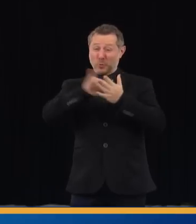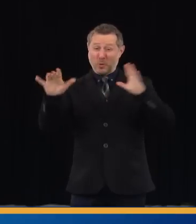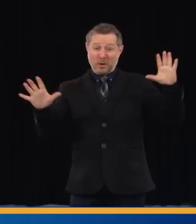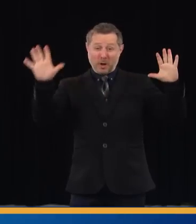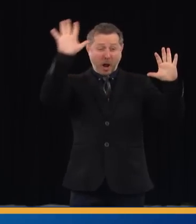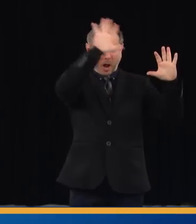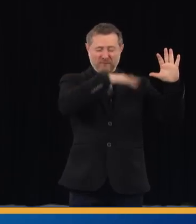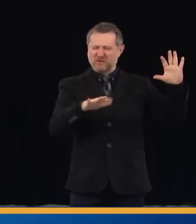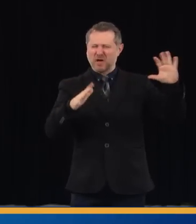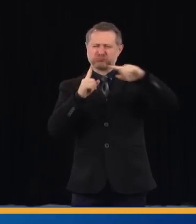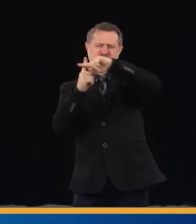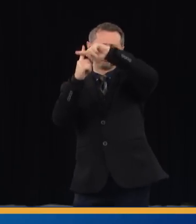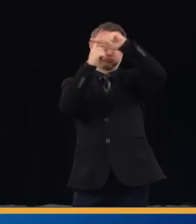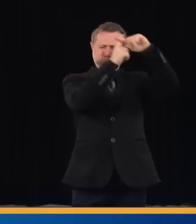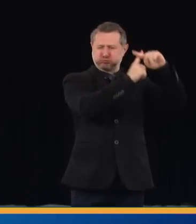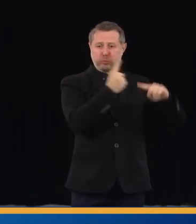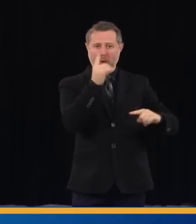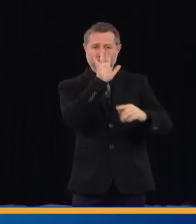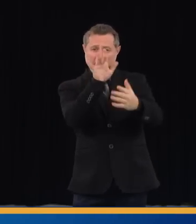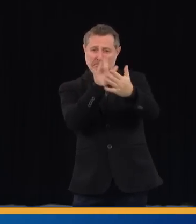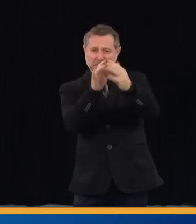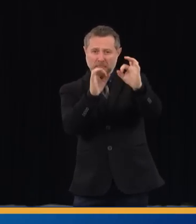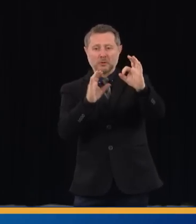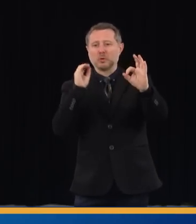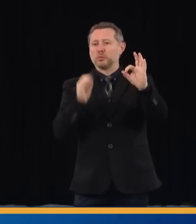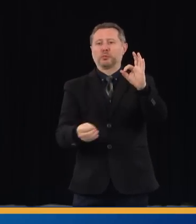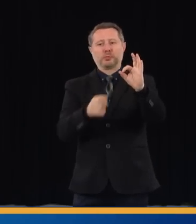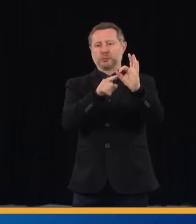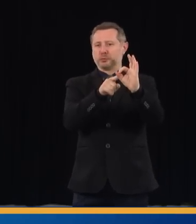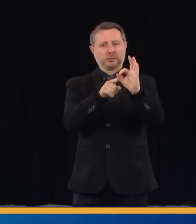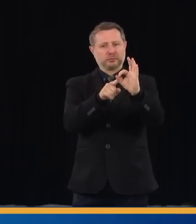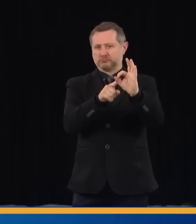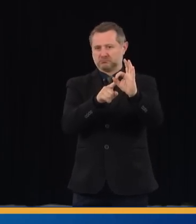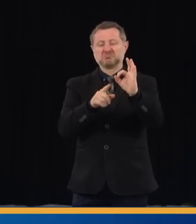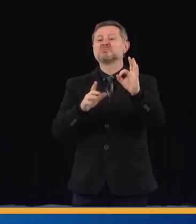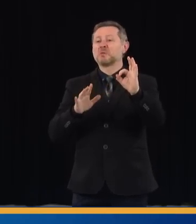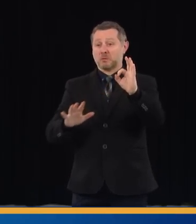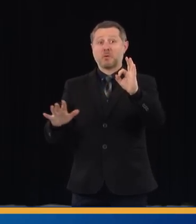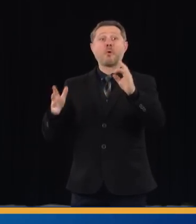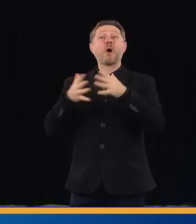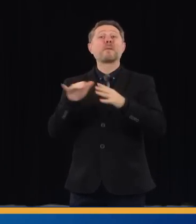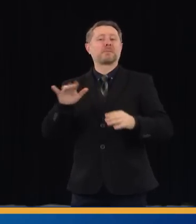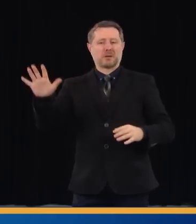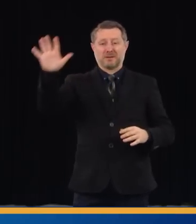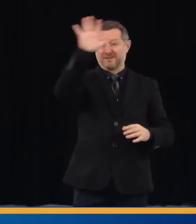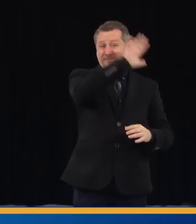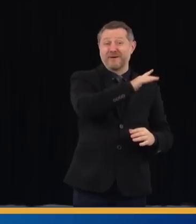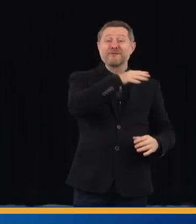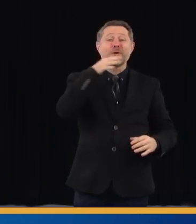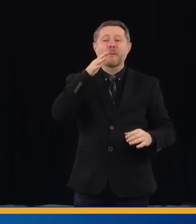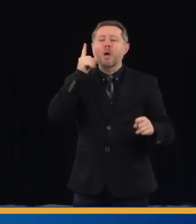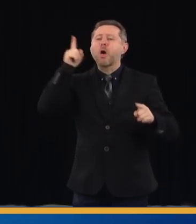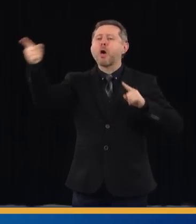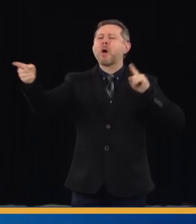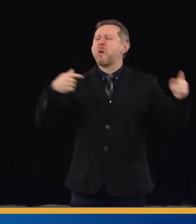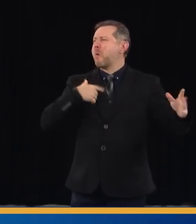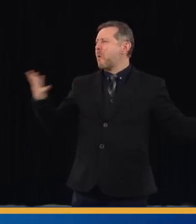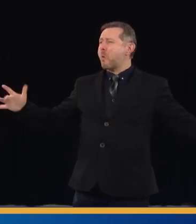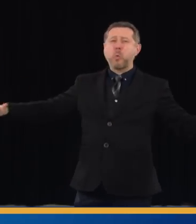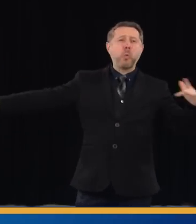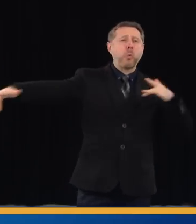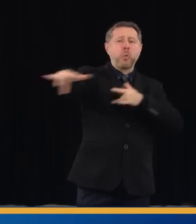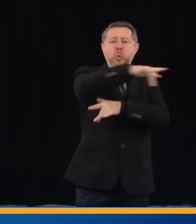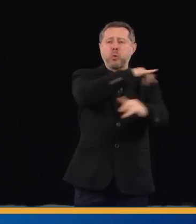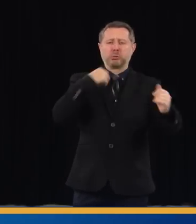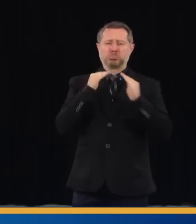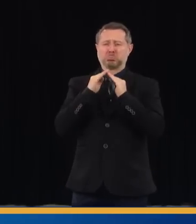all across the nation. Well, we're a rural area. We're not going to get it. Oh, really? Go visit upstate New York if you want to talk about